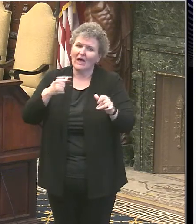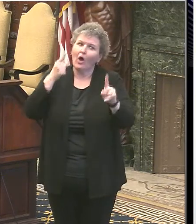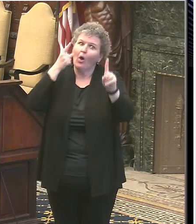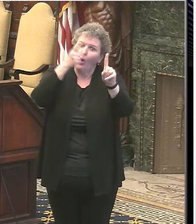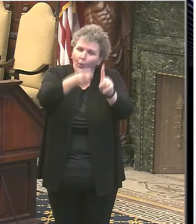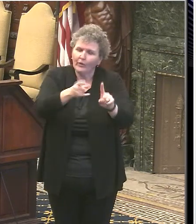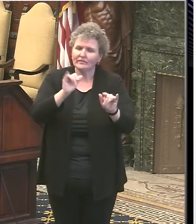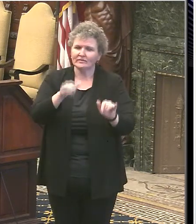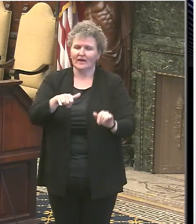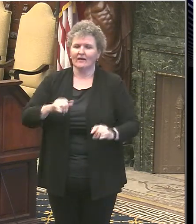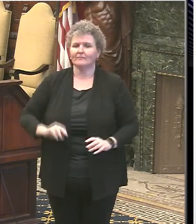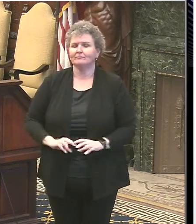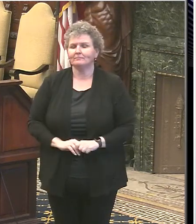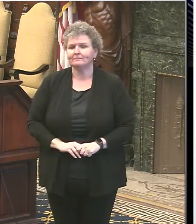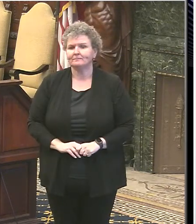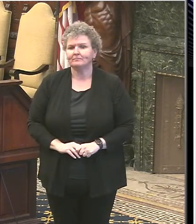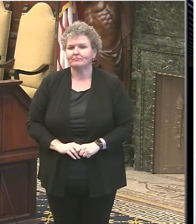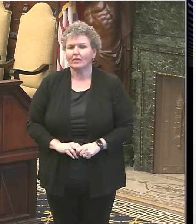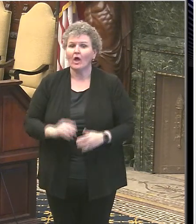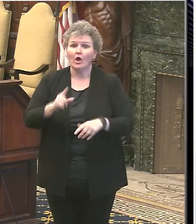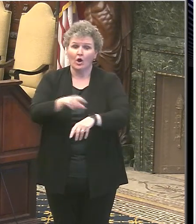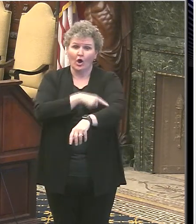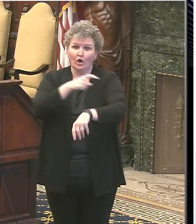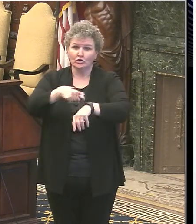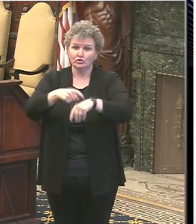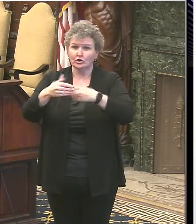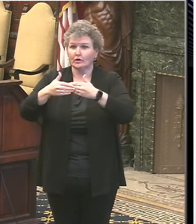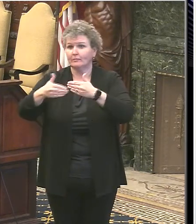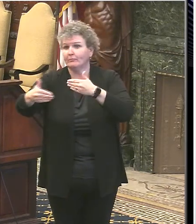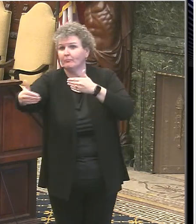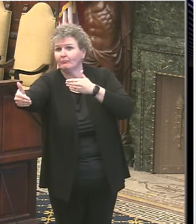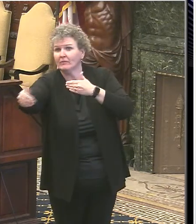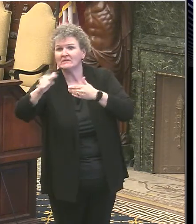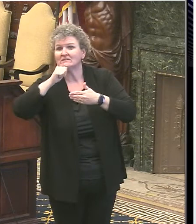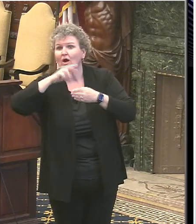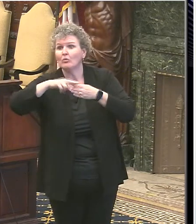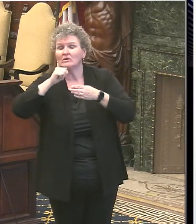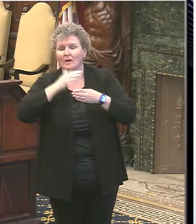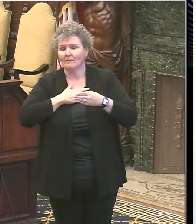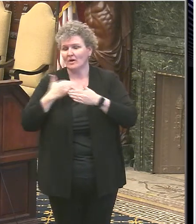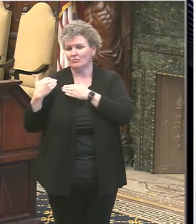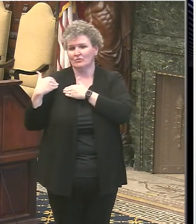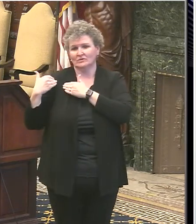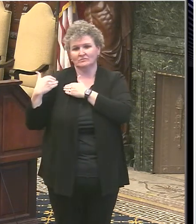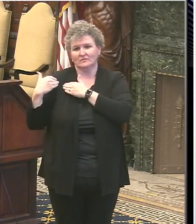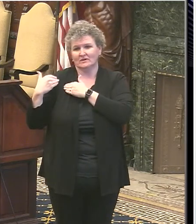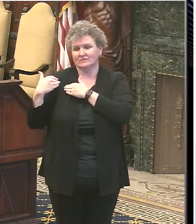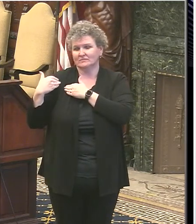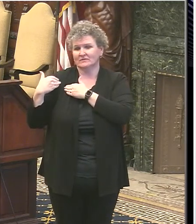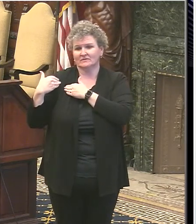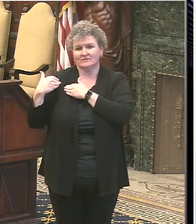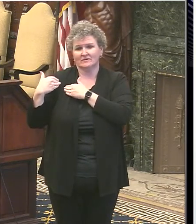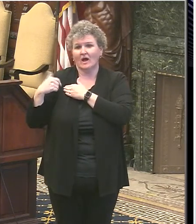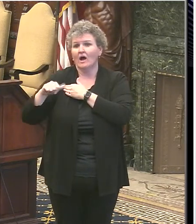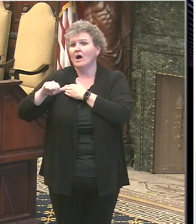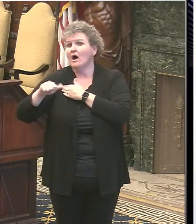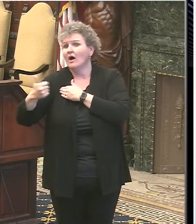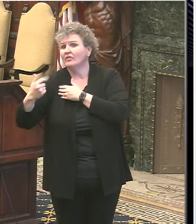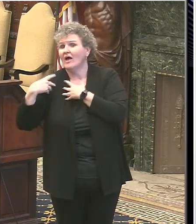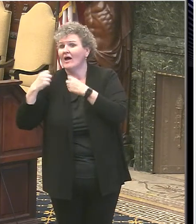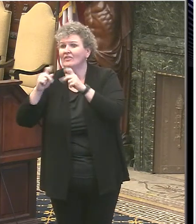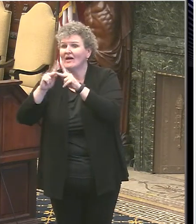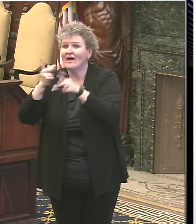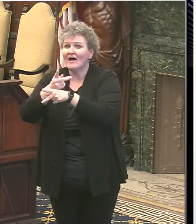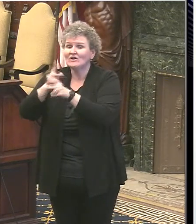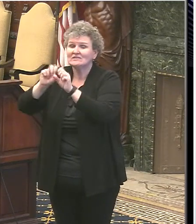gets infected, but the long-term consequences are not so much our responsibility. That is some responsibility of the medical care system. There may be